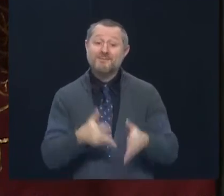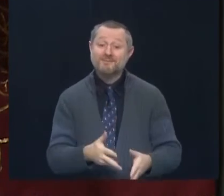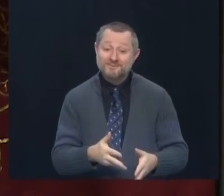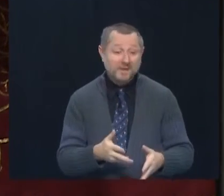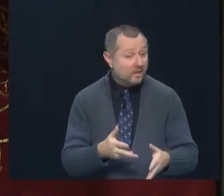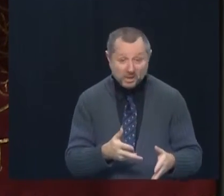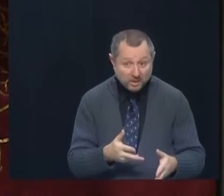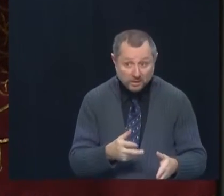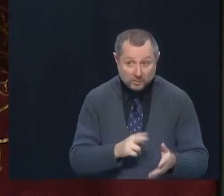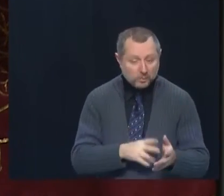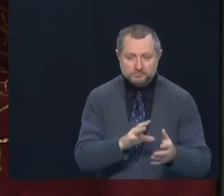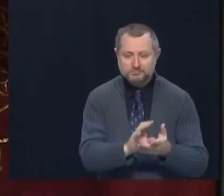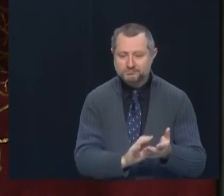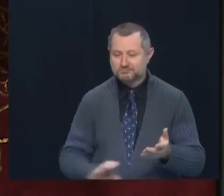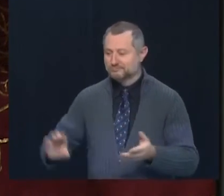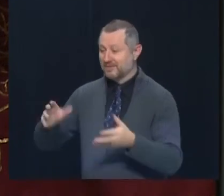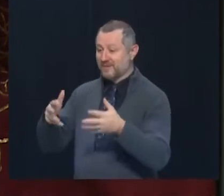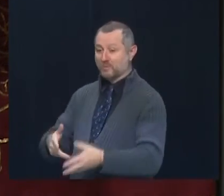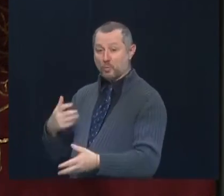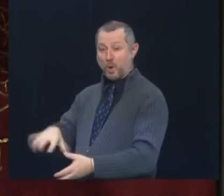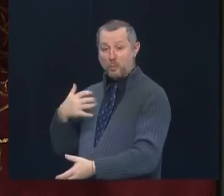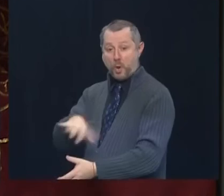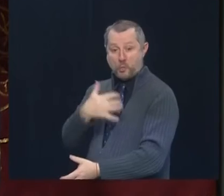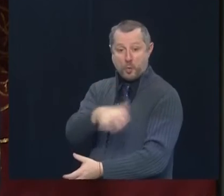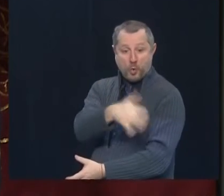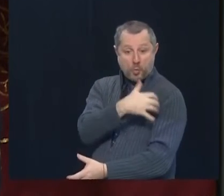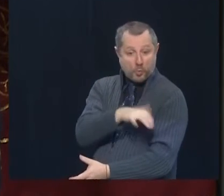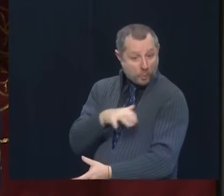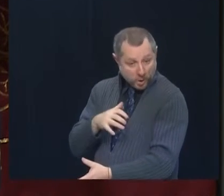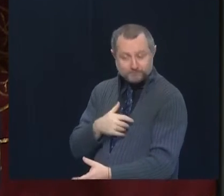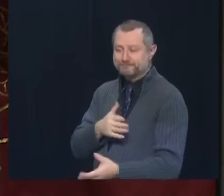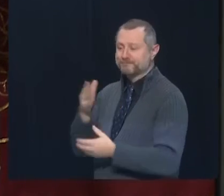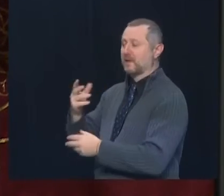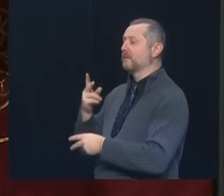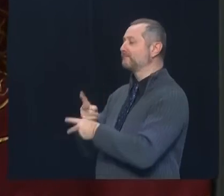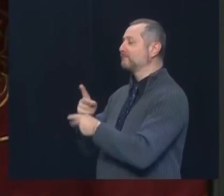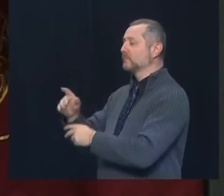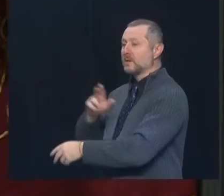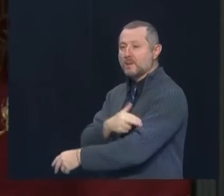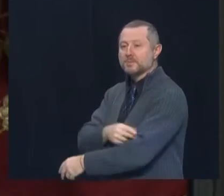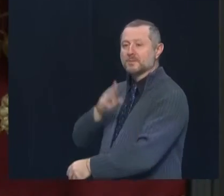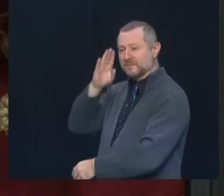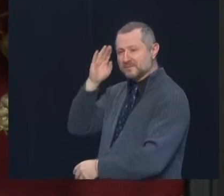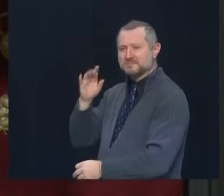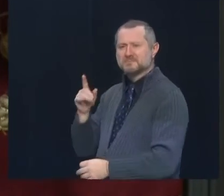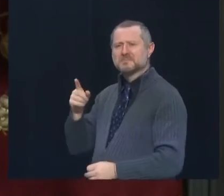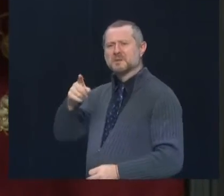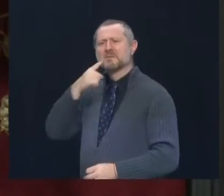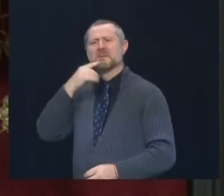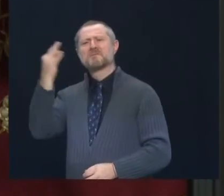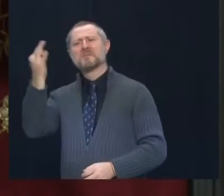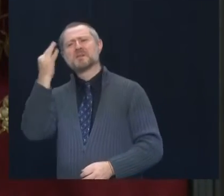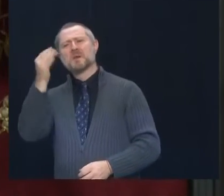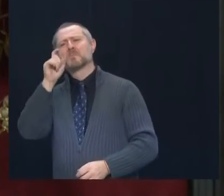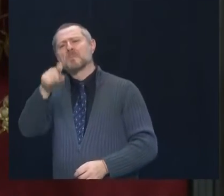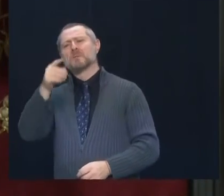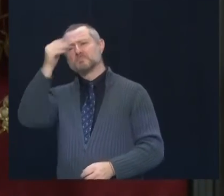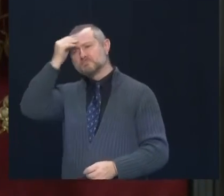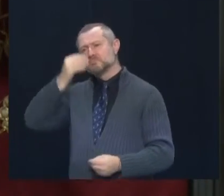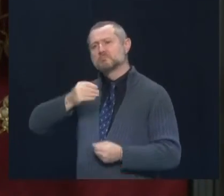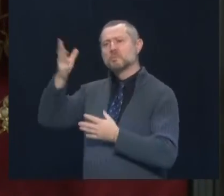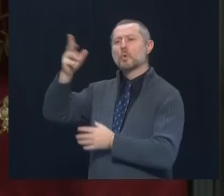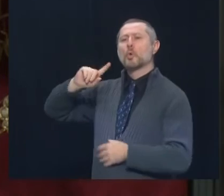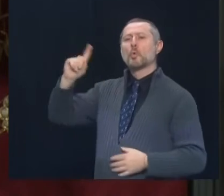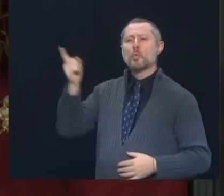go to the essential, to the healthcare workers. On Friday, I think we have to tell the feds where we want this to go. Is